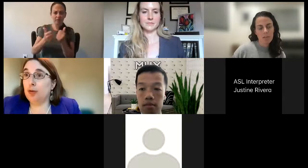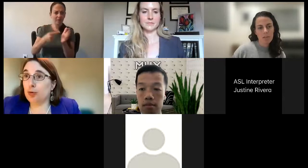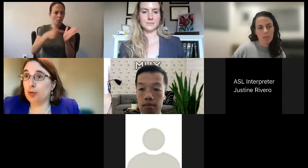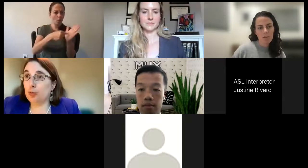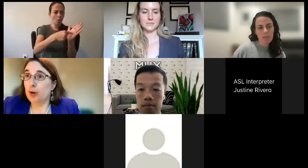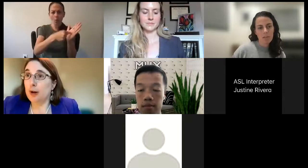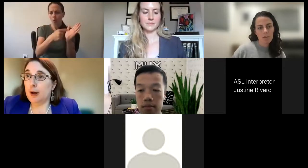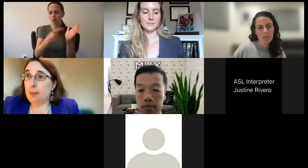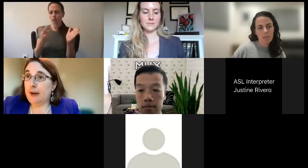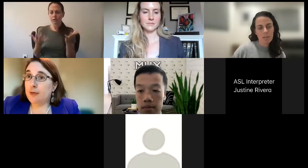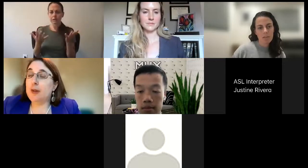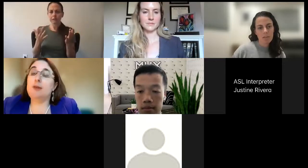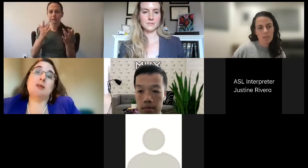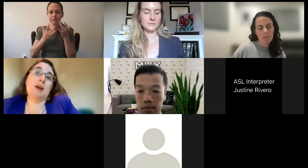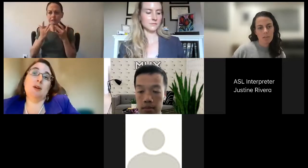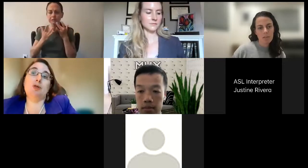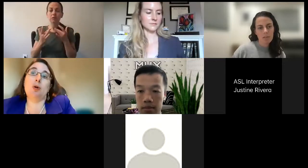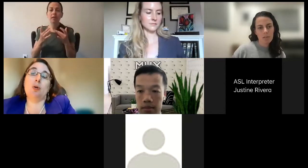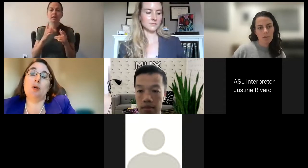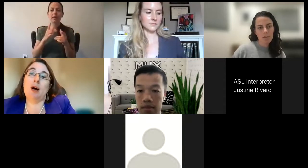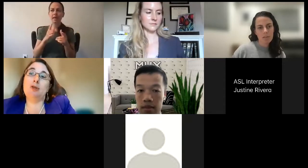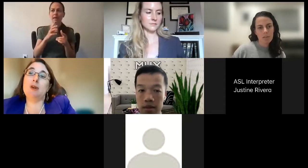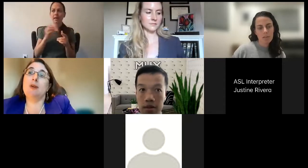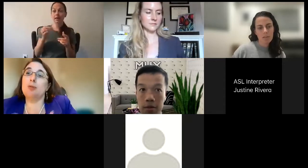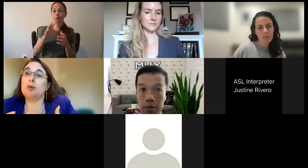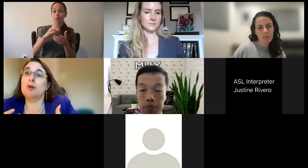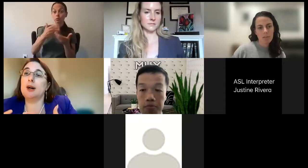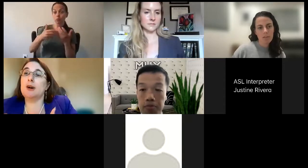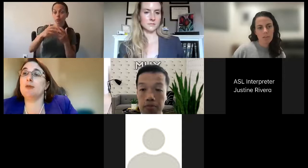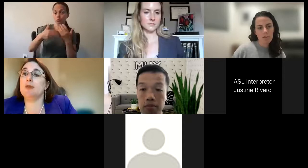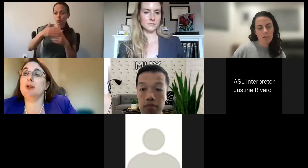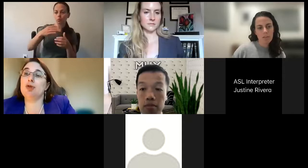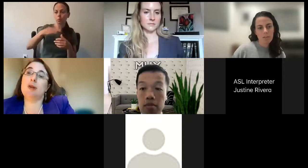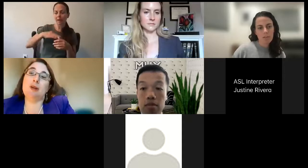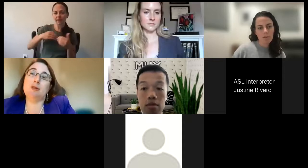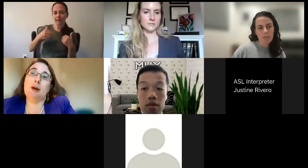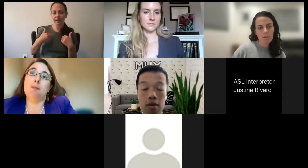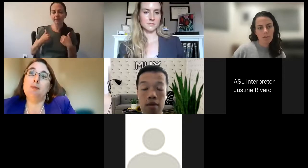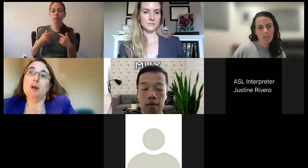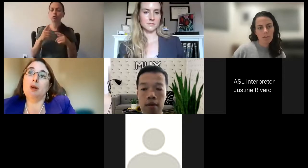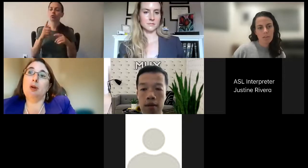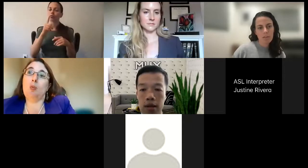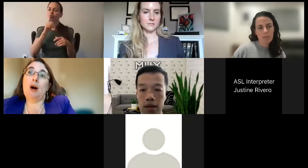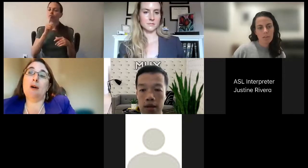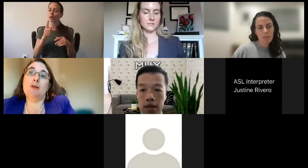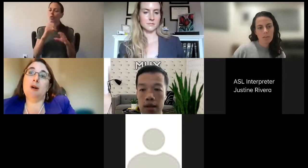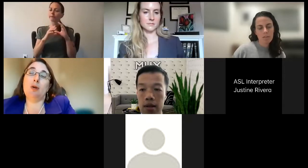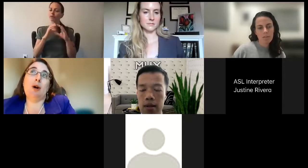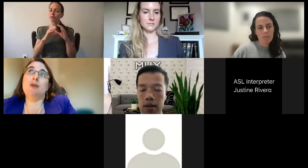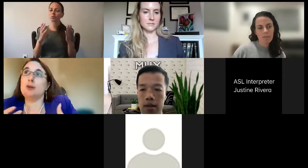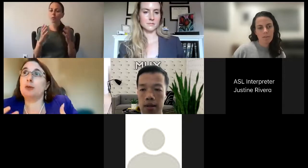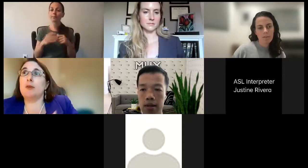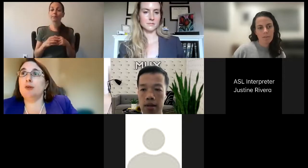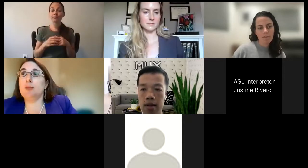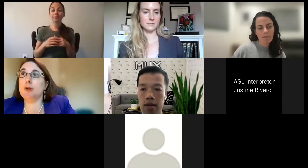the social benefits. And so I just have a real kind of conversation is that, while,